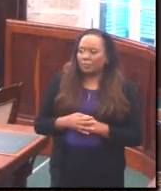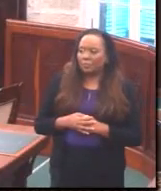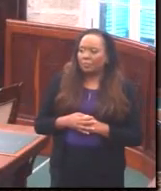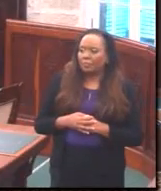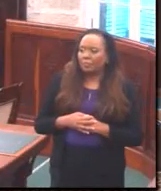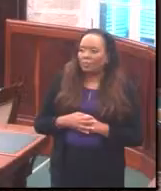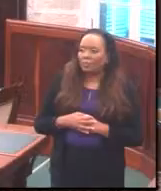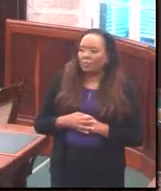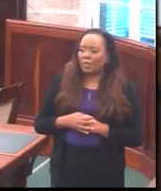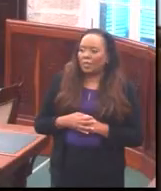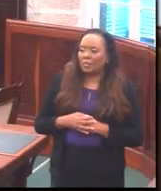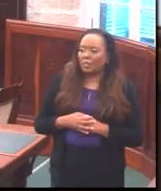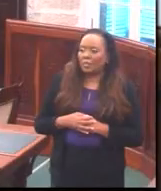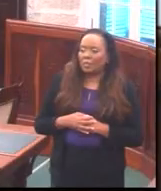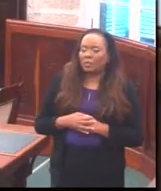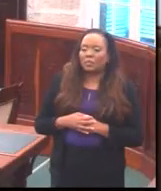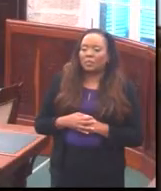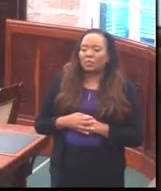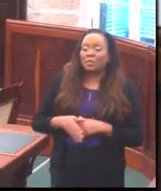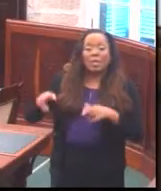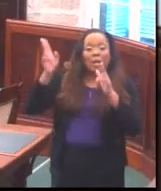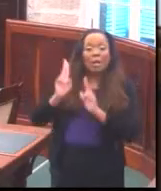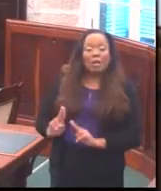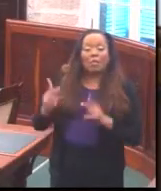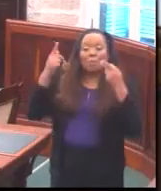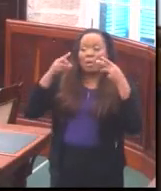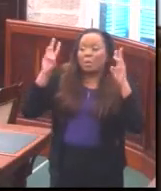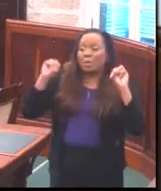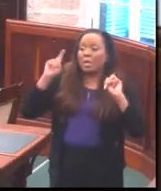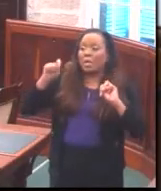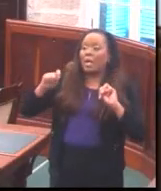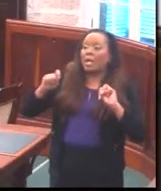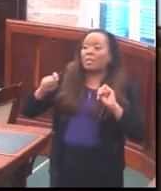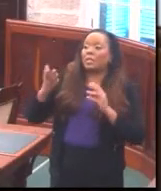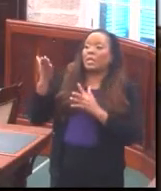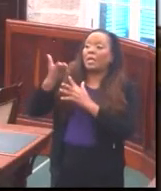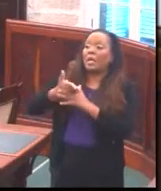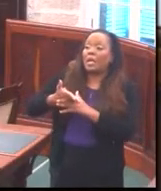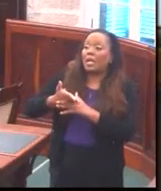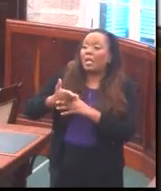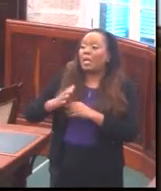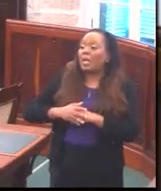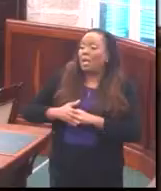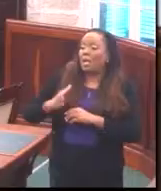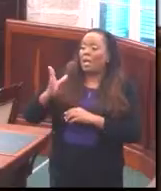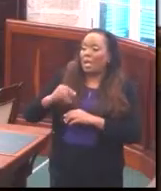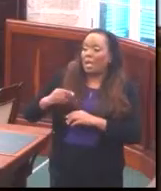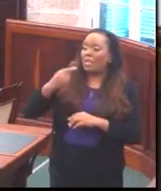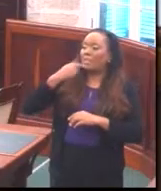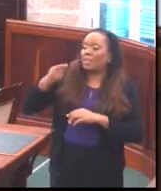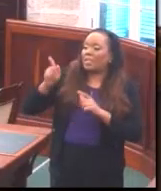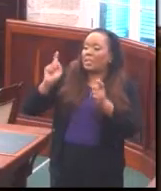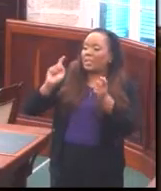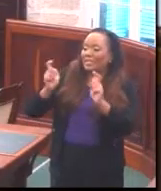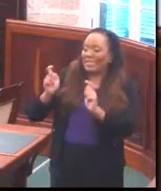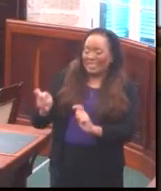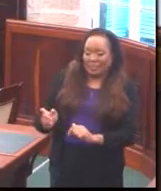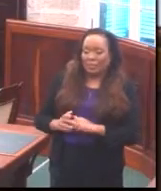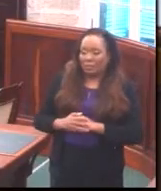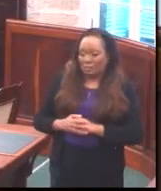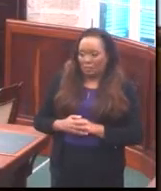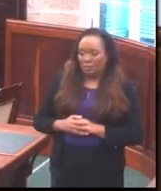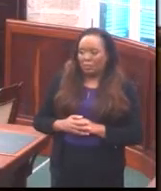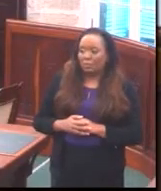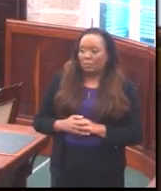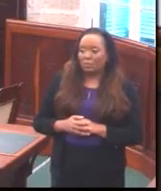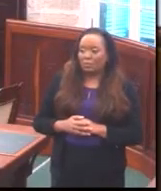Minister intervene and suggest amendment while on her feet. While on her feet, the Honourable Prime